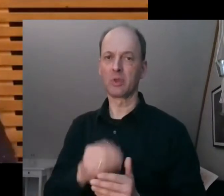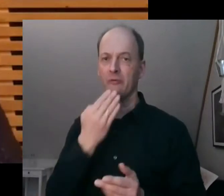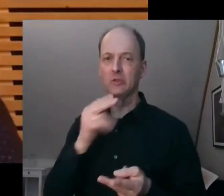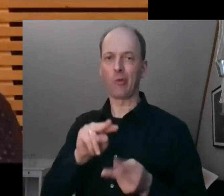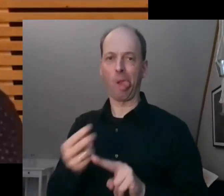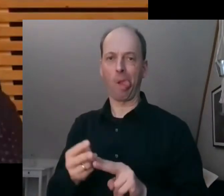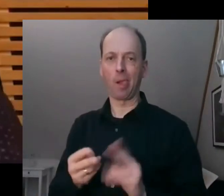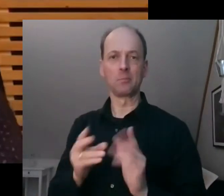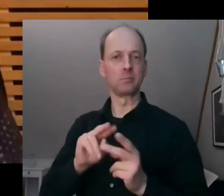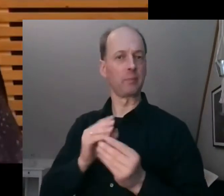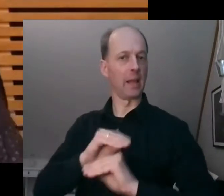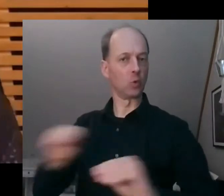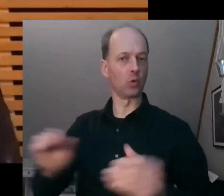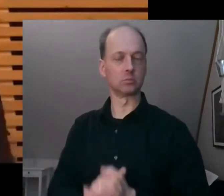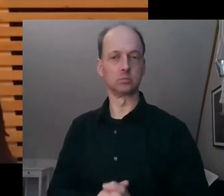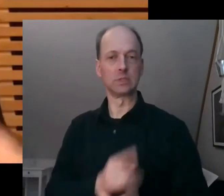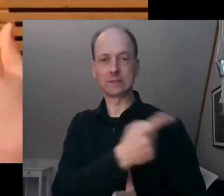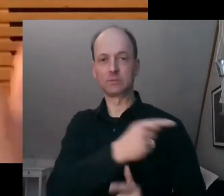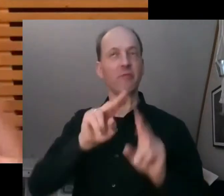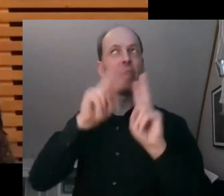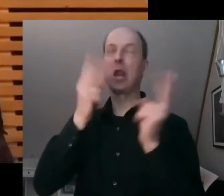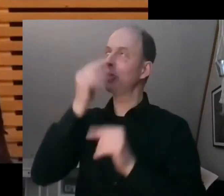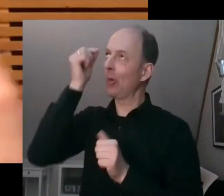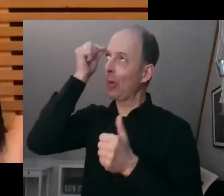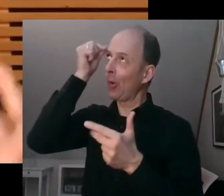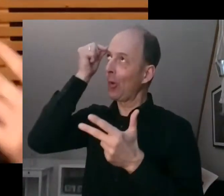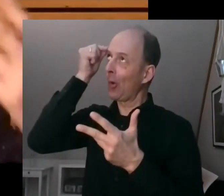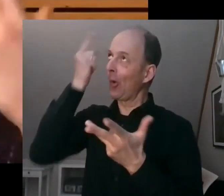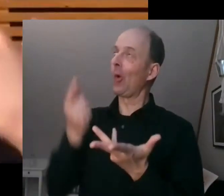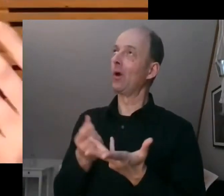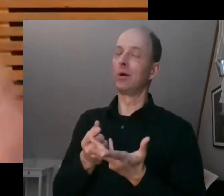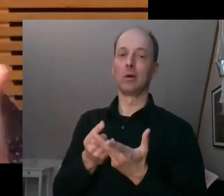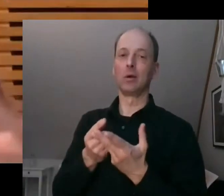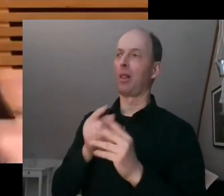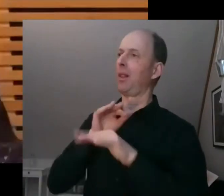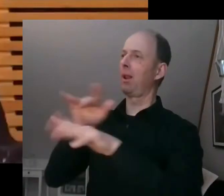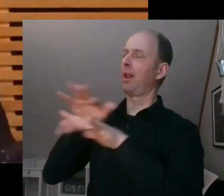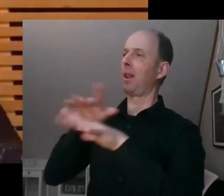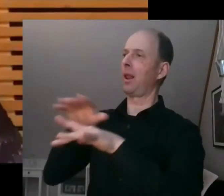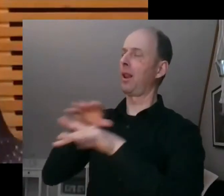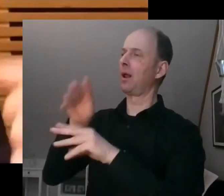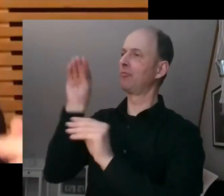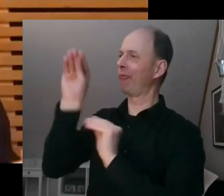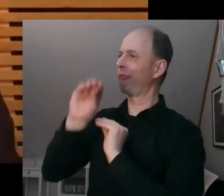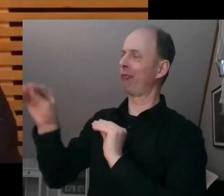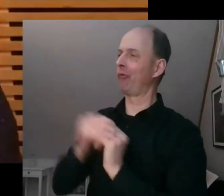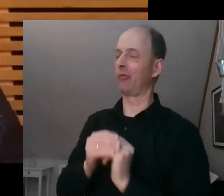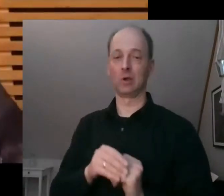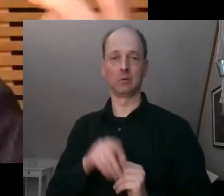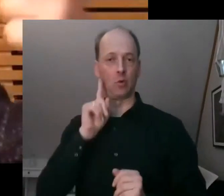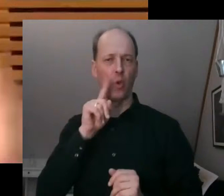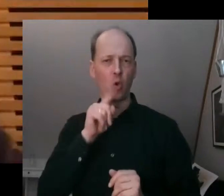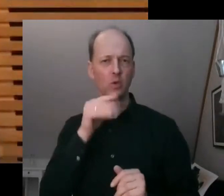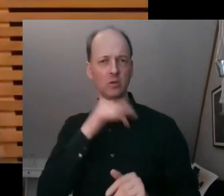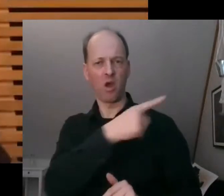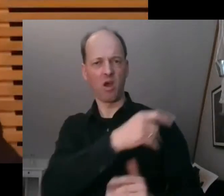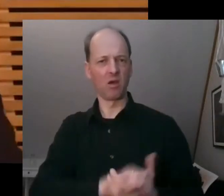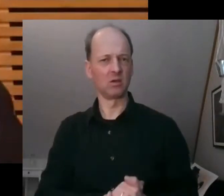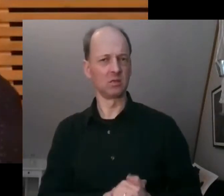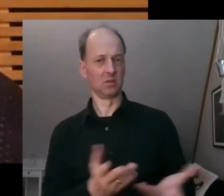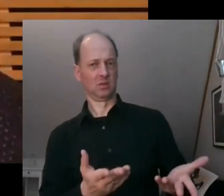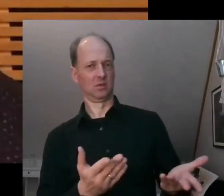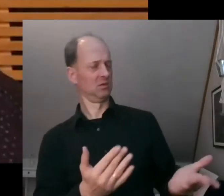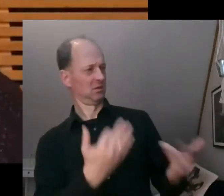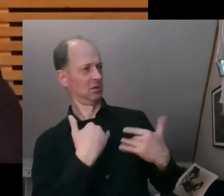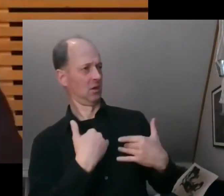with fake news. If you can make the world as you like it, you can also adapt everything to your own